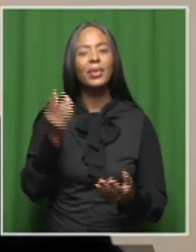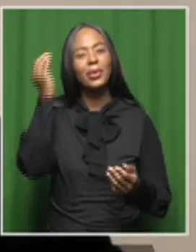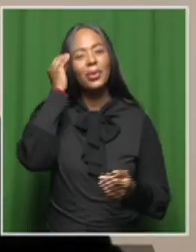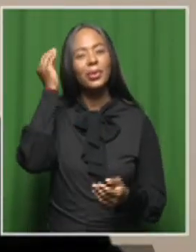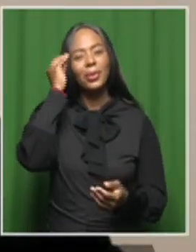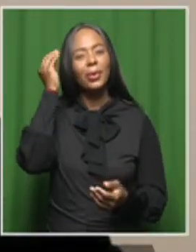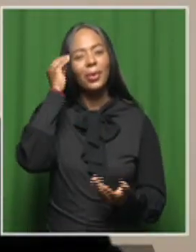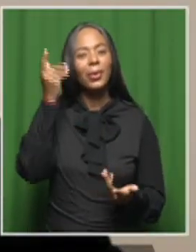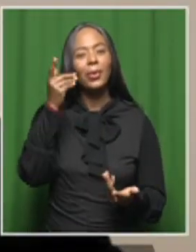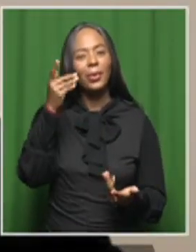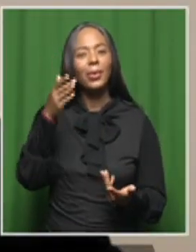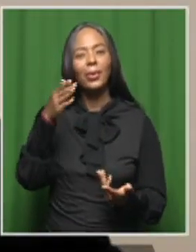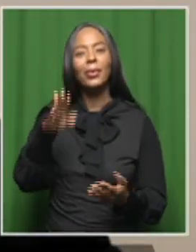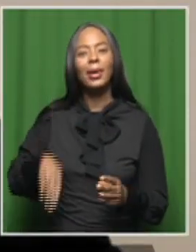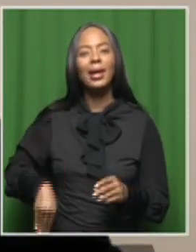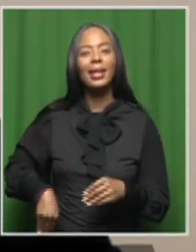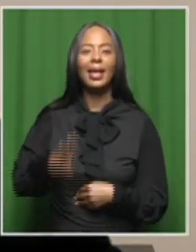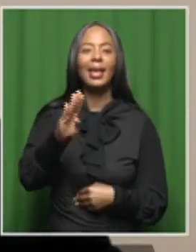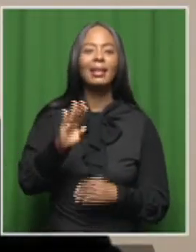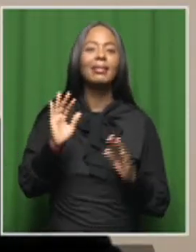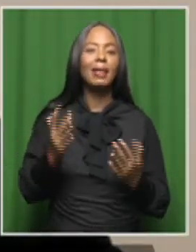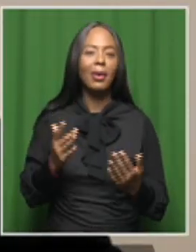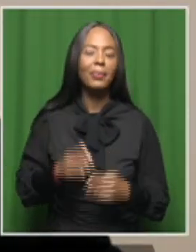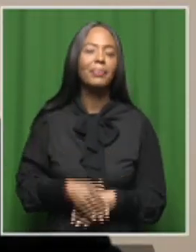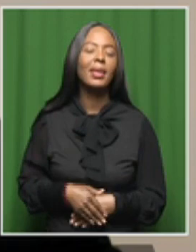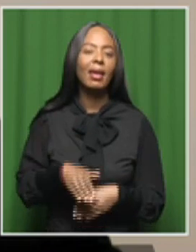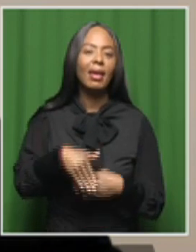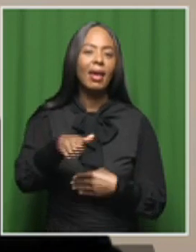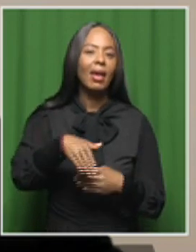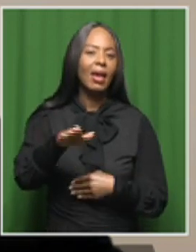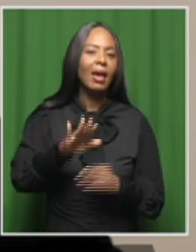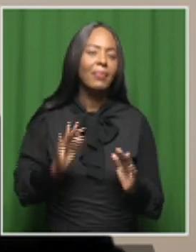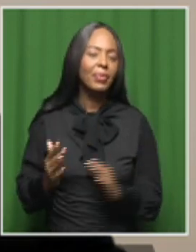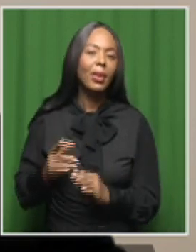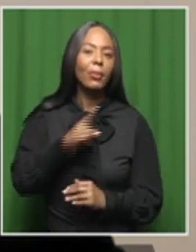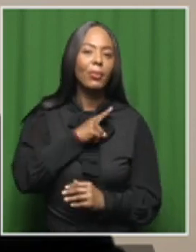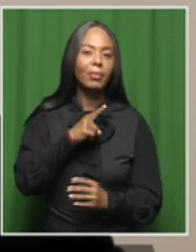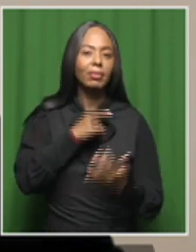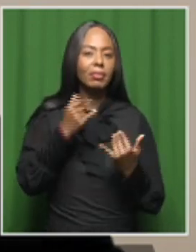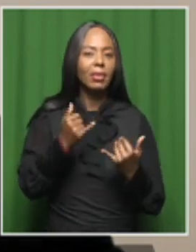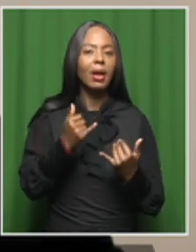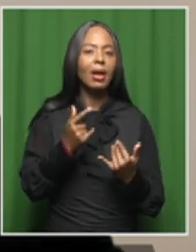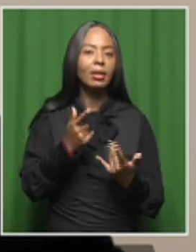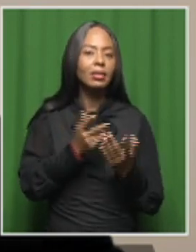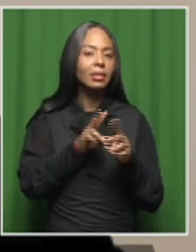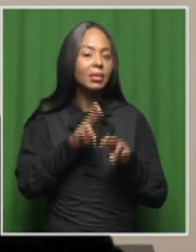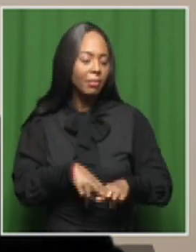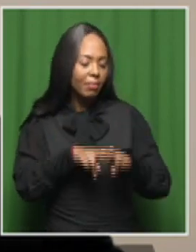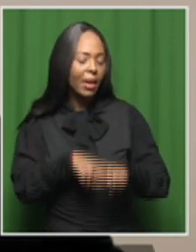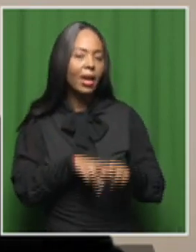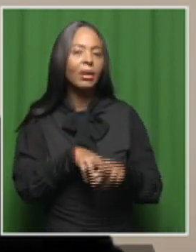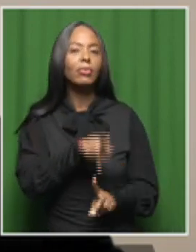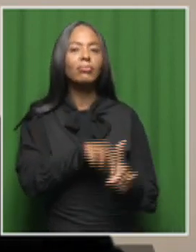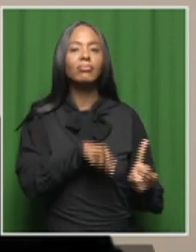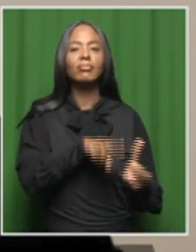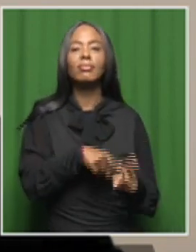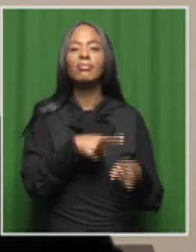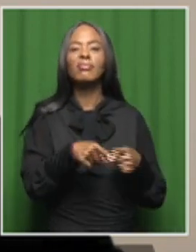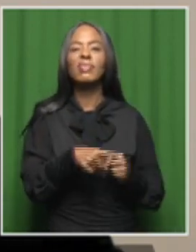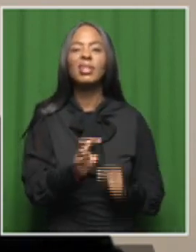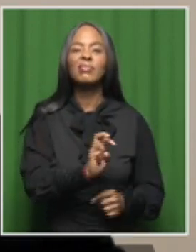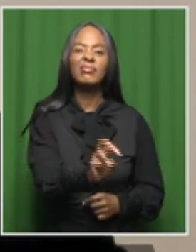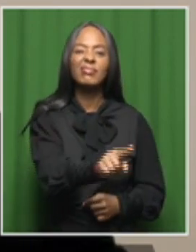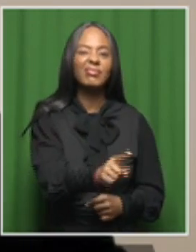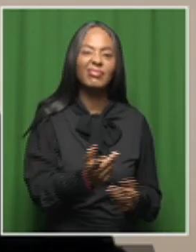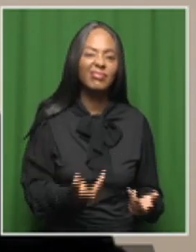about, obviously evaluating, what the actual conditions are offering up. And I think they would have learned a great deal in that first innings. I don't think it's a